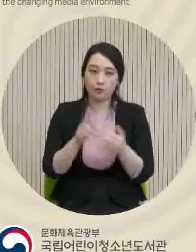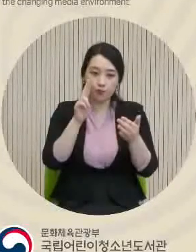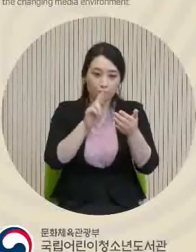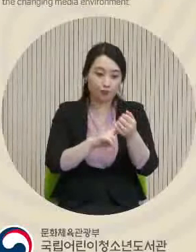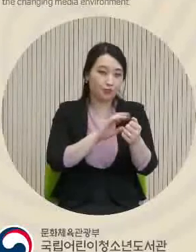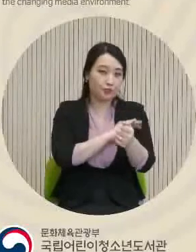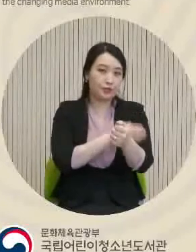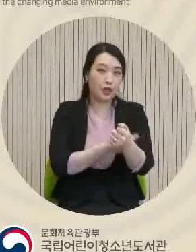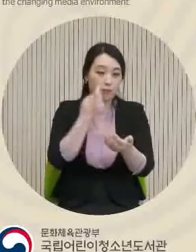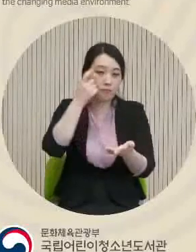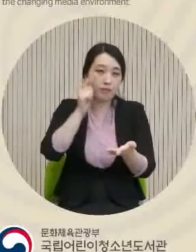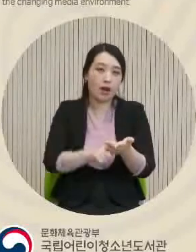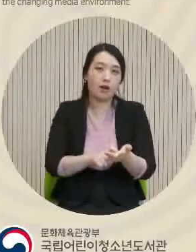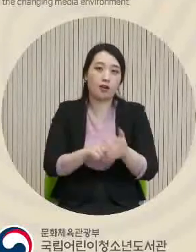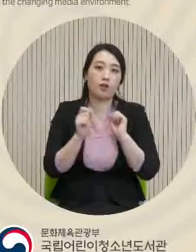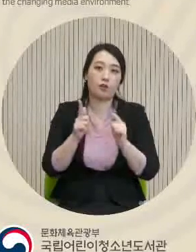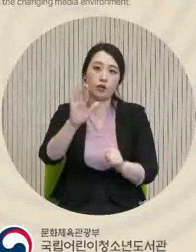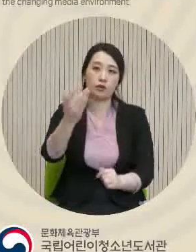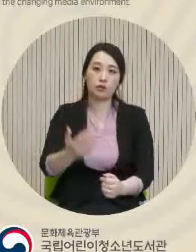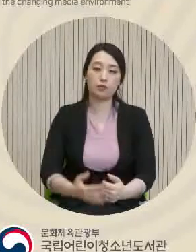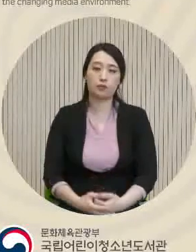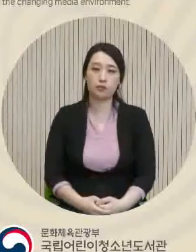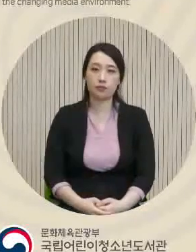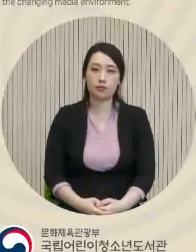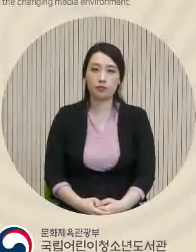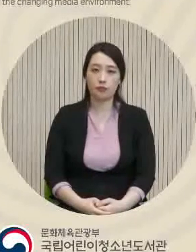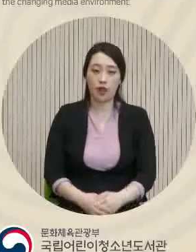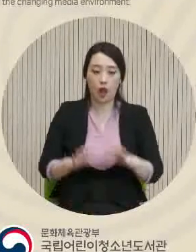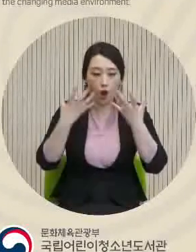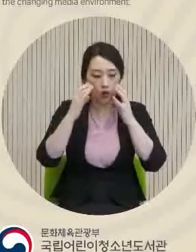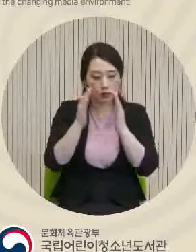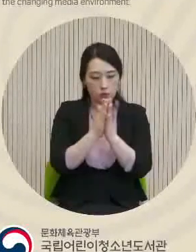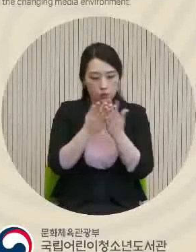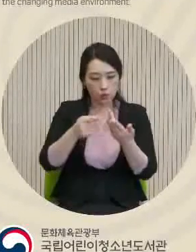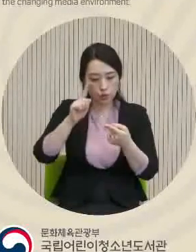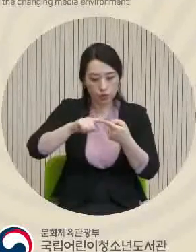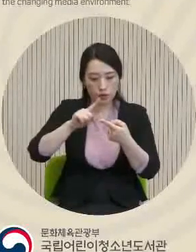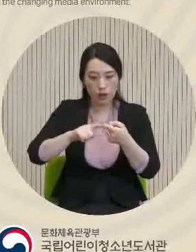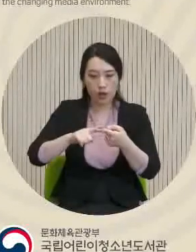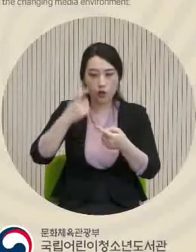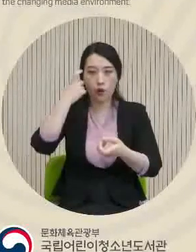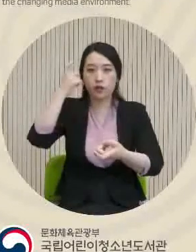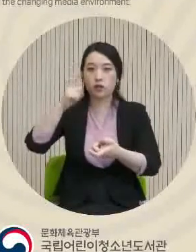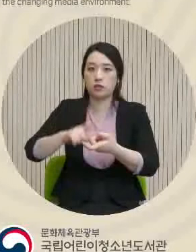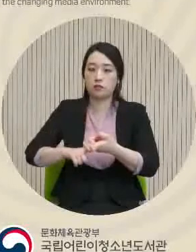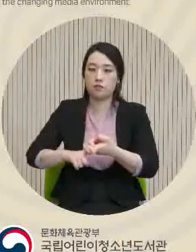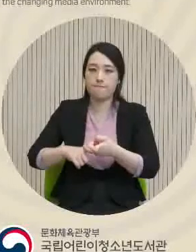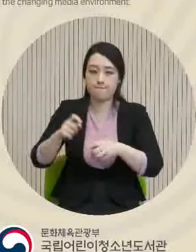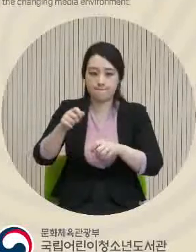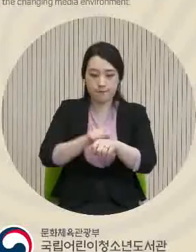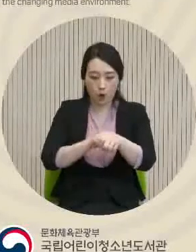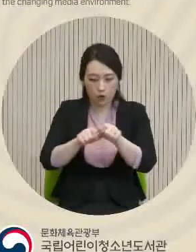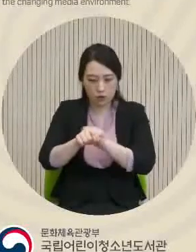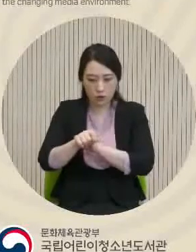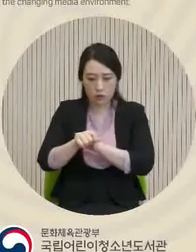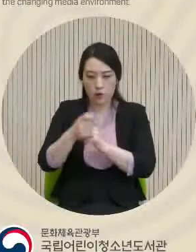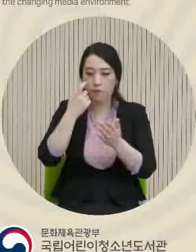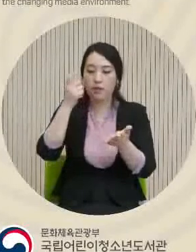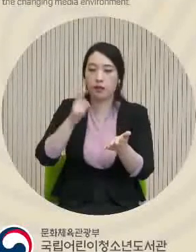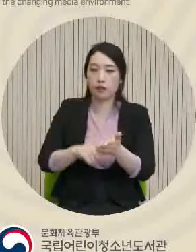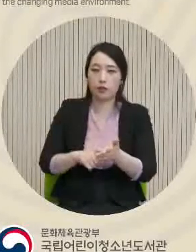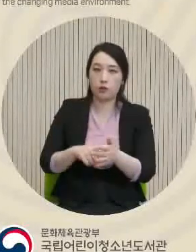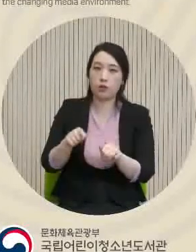enjoy more in reading and sharing their thoughts and discover their potentials. We were able